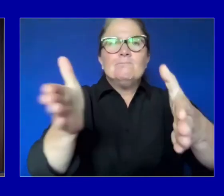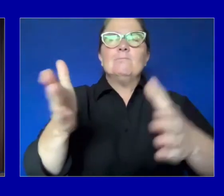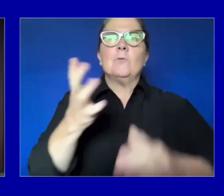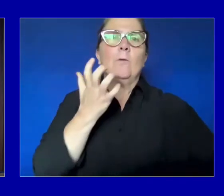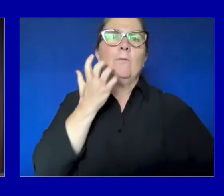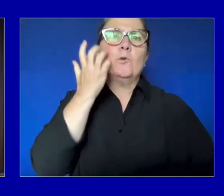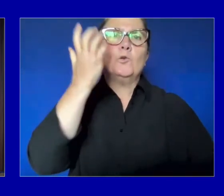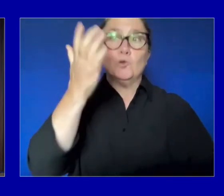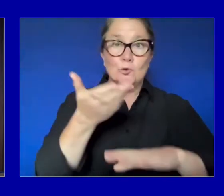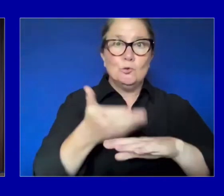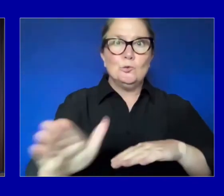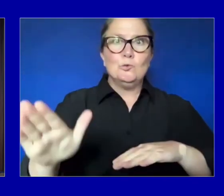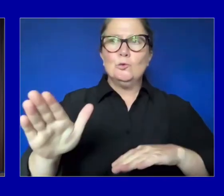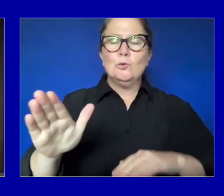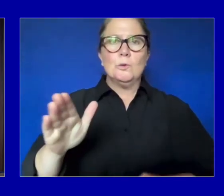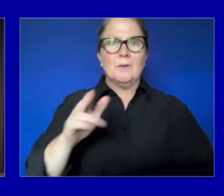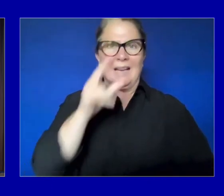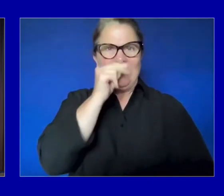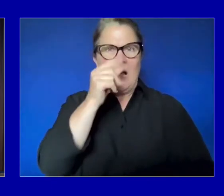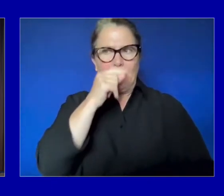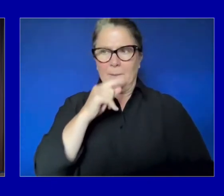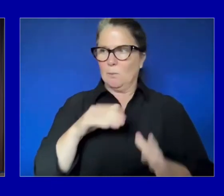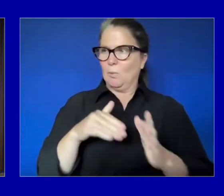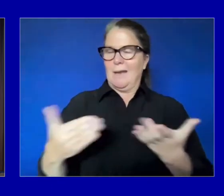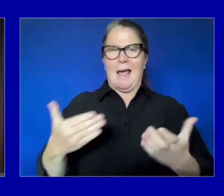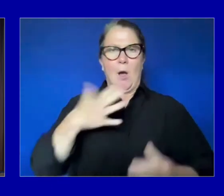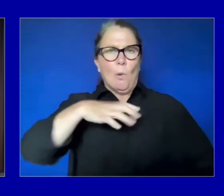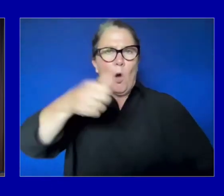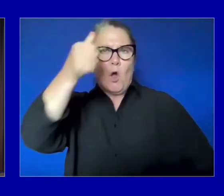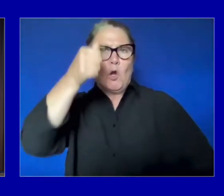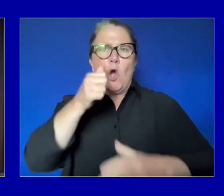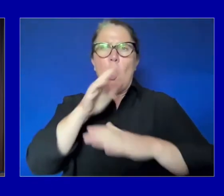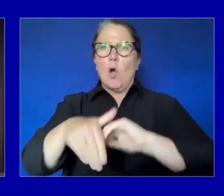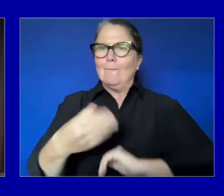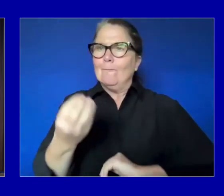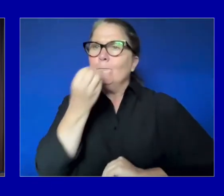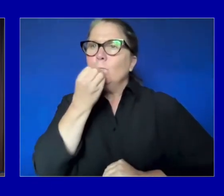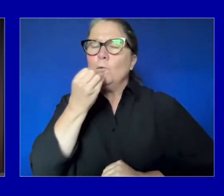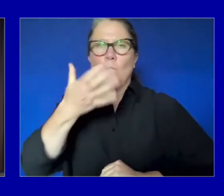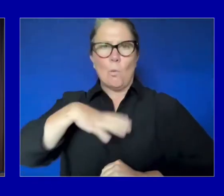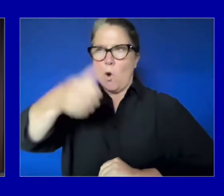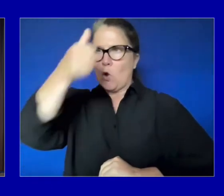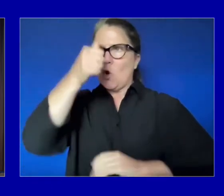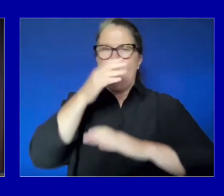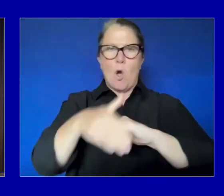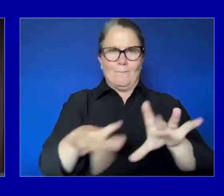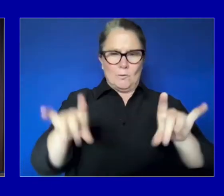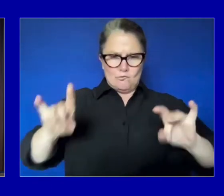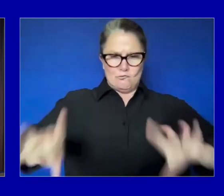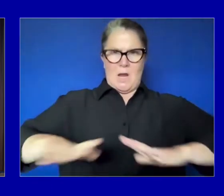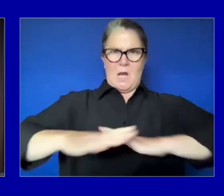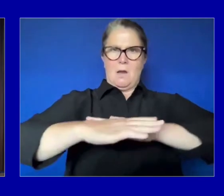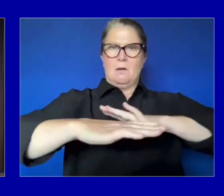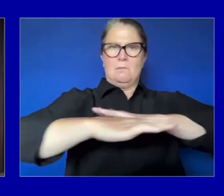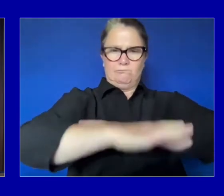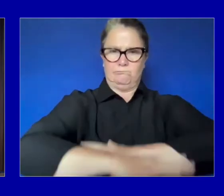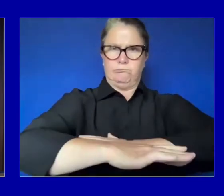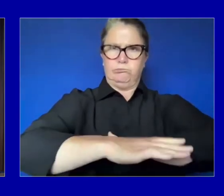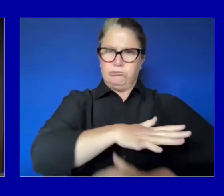want to know more about their food, they want to know more about their country, they want to know more about who they are. And so, you know,